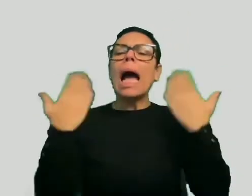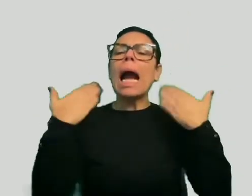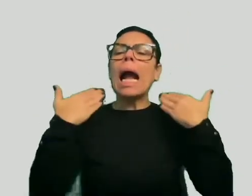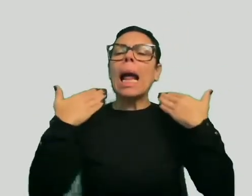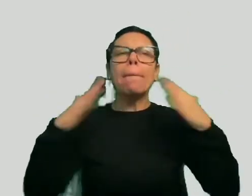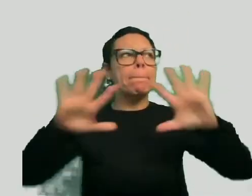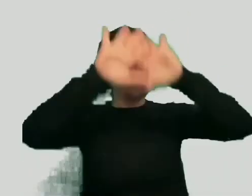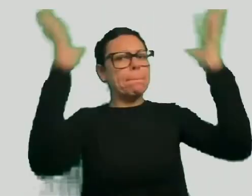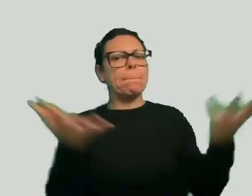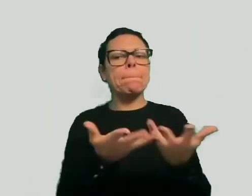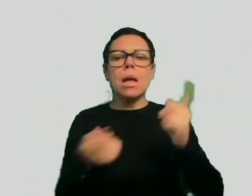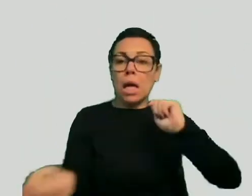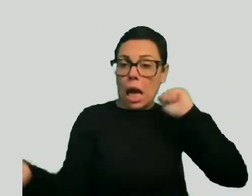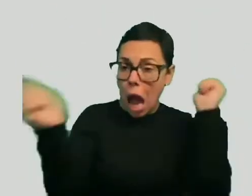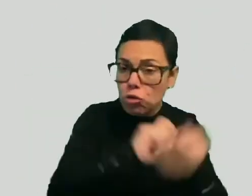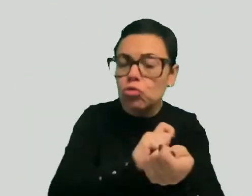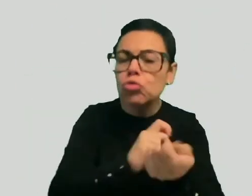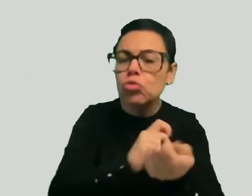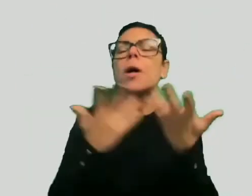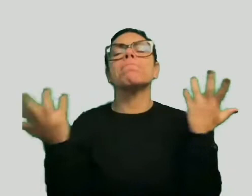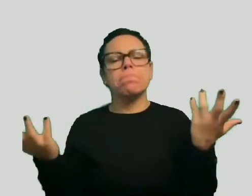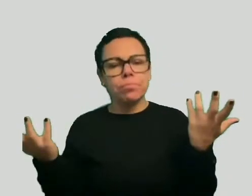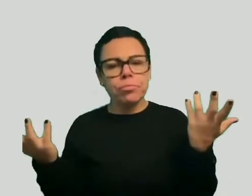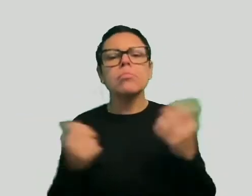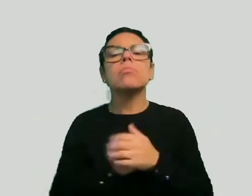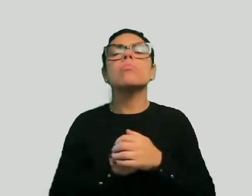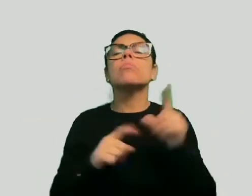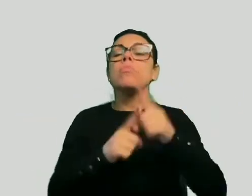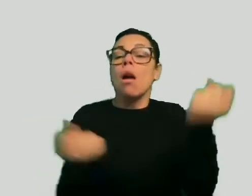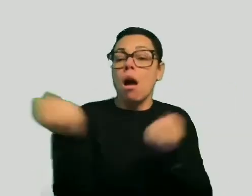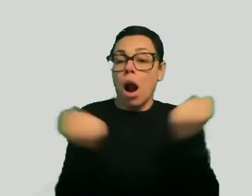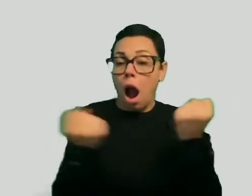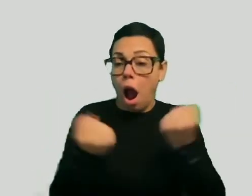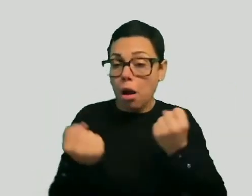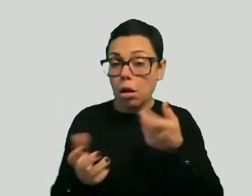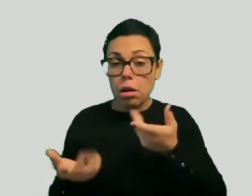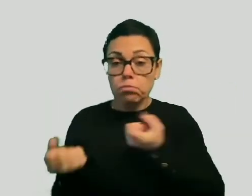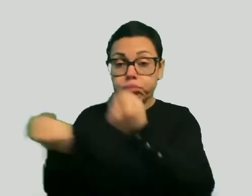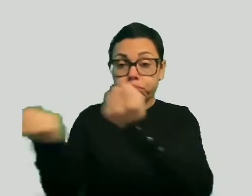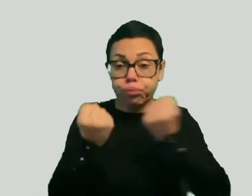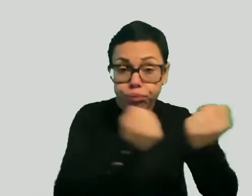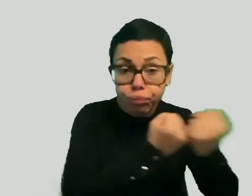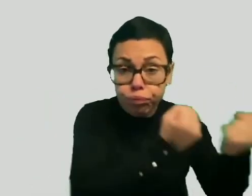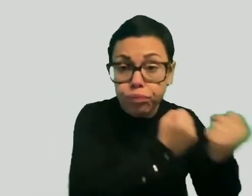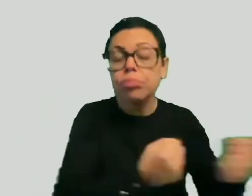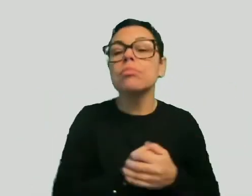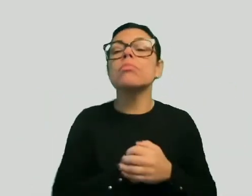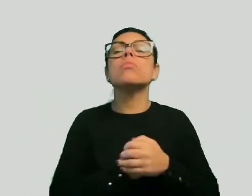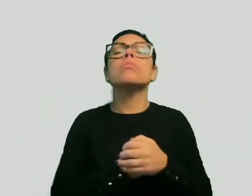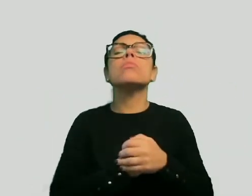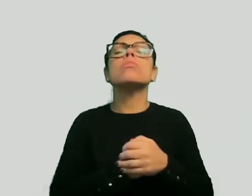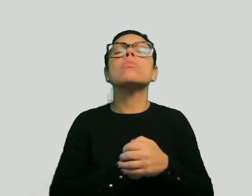Transport. A transport contract which is designed and delivered from a gender